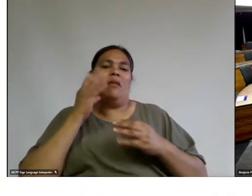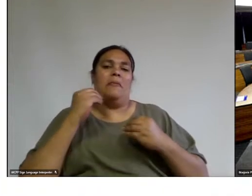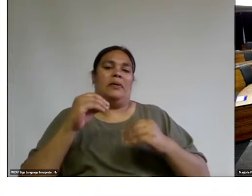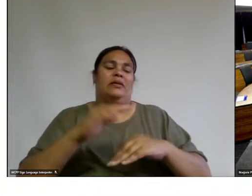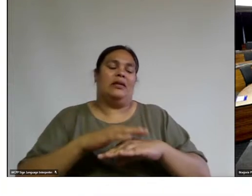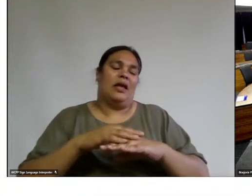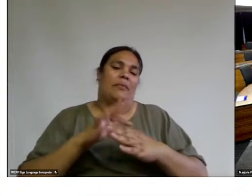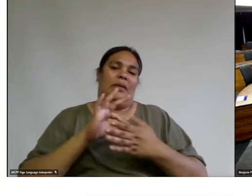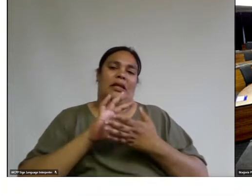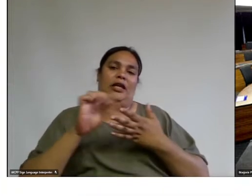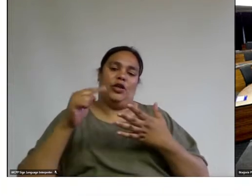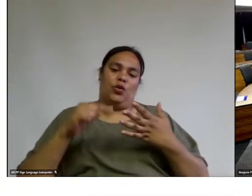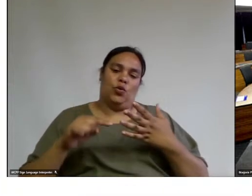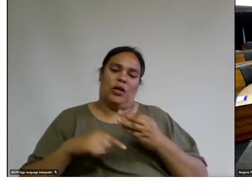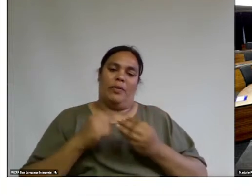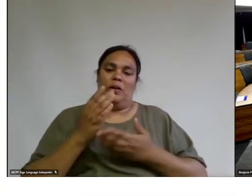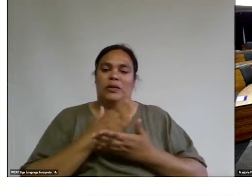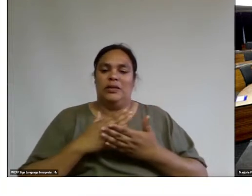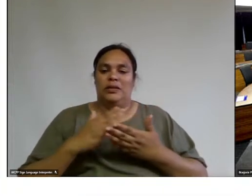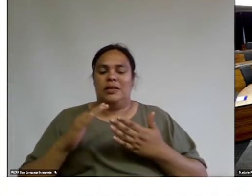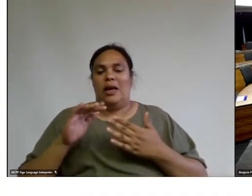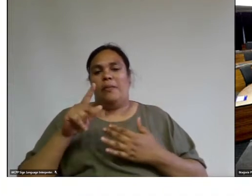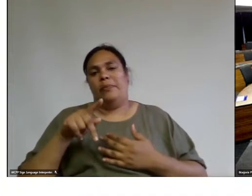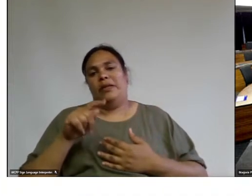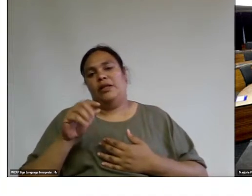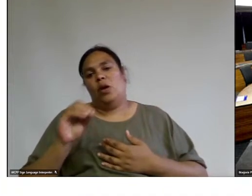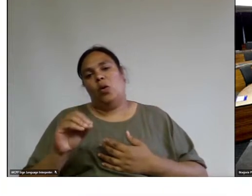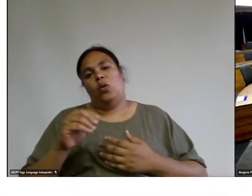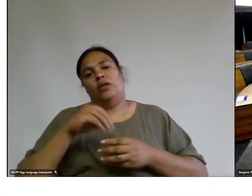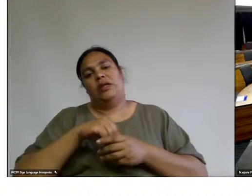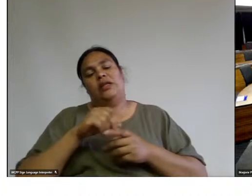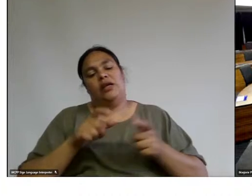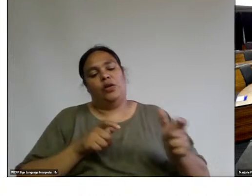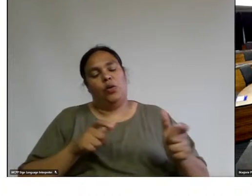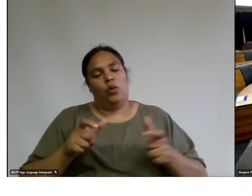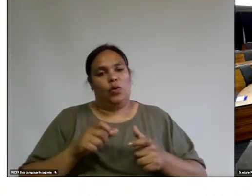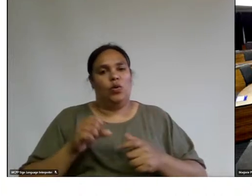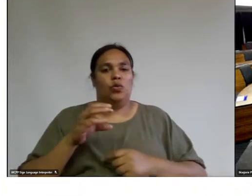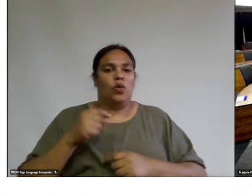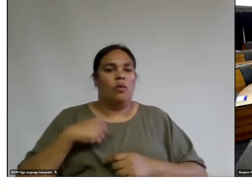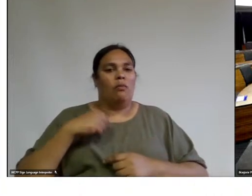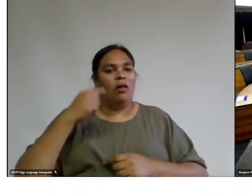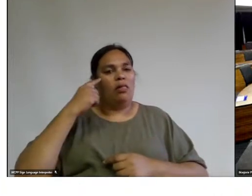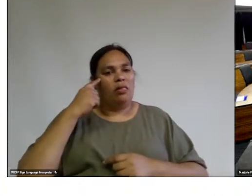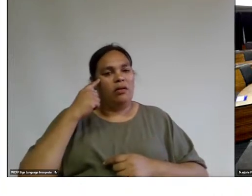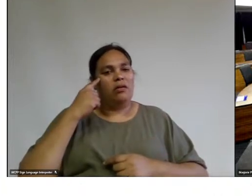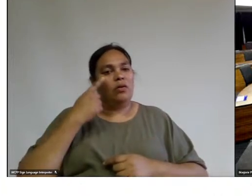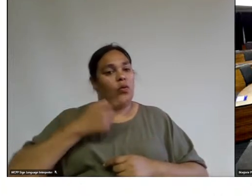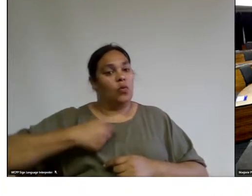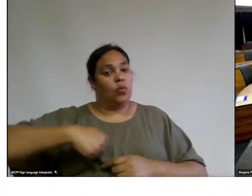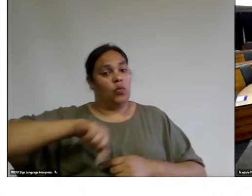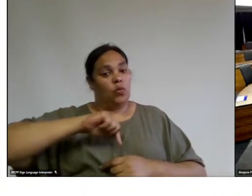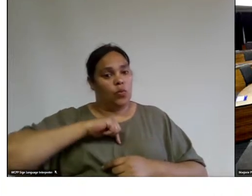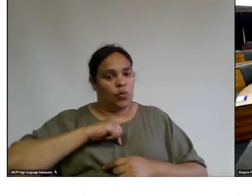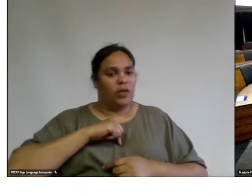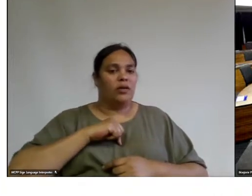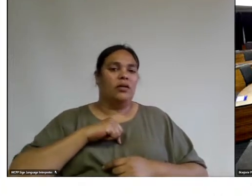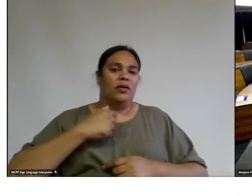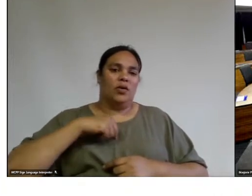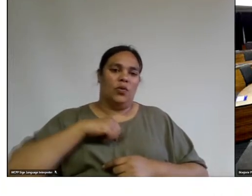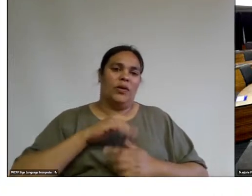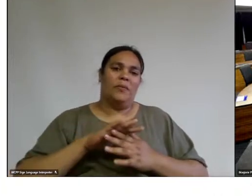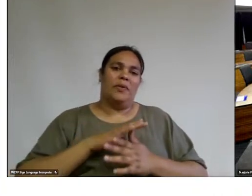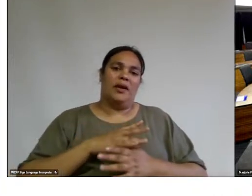audit in terms of some of these PDOs, internal controls, so that I think we sort of